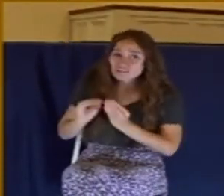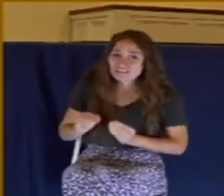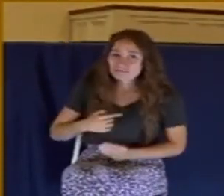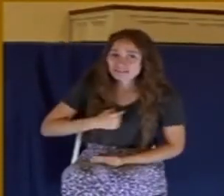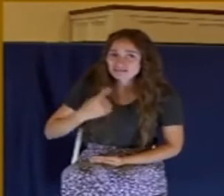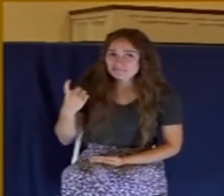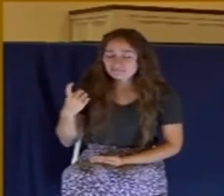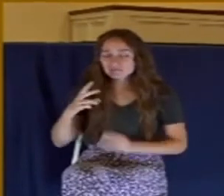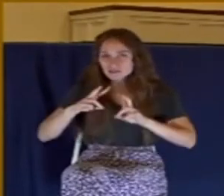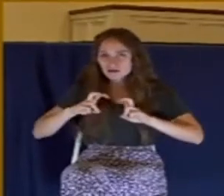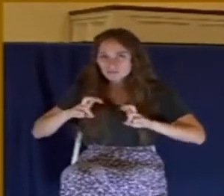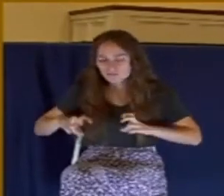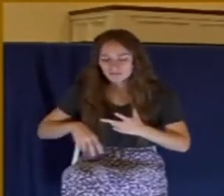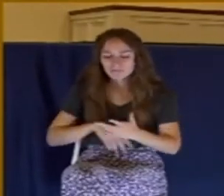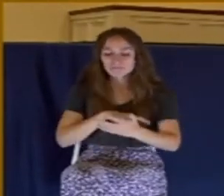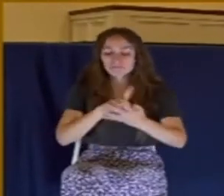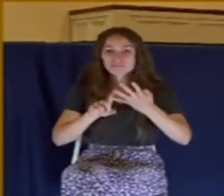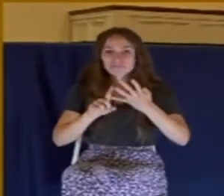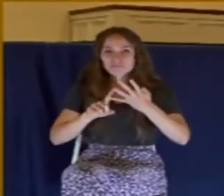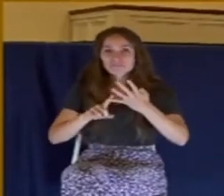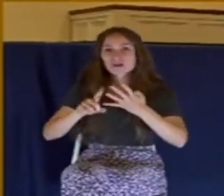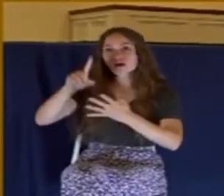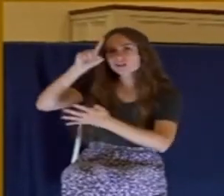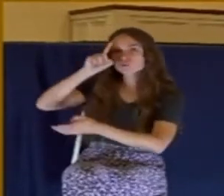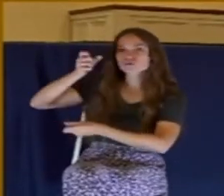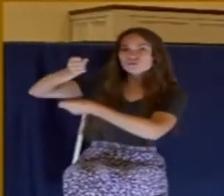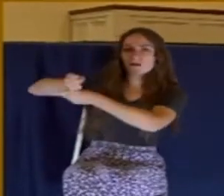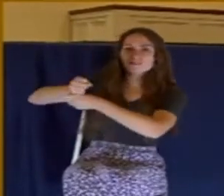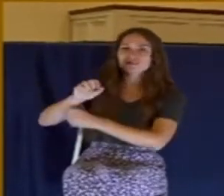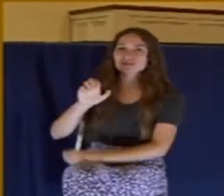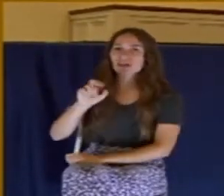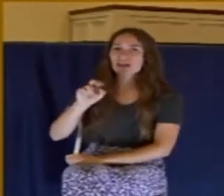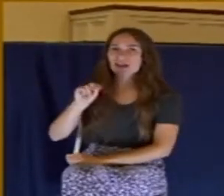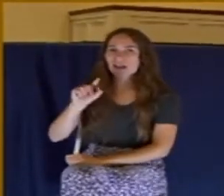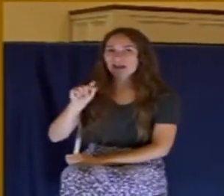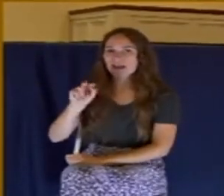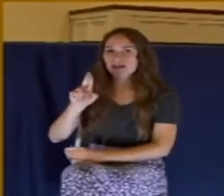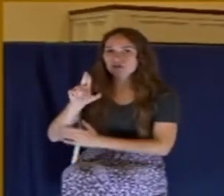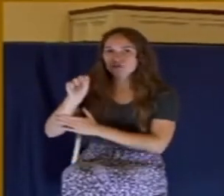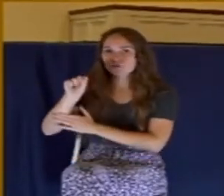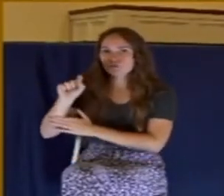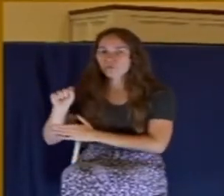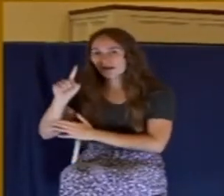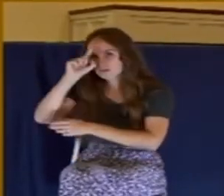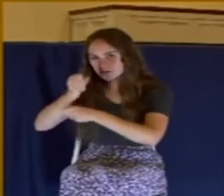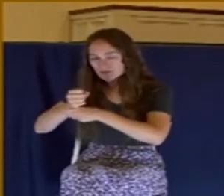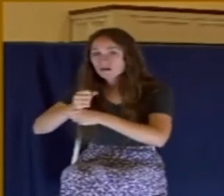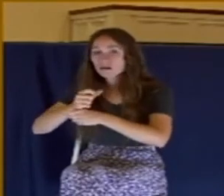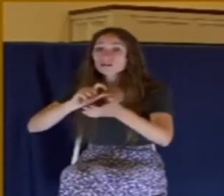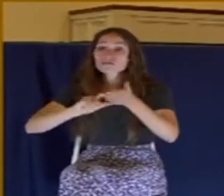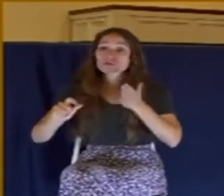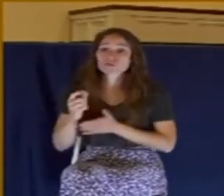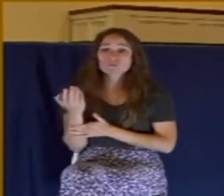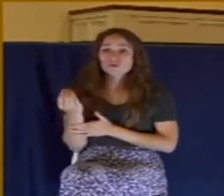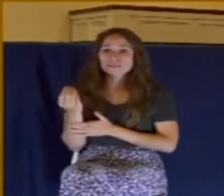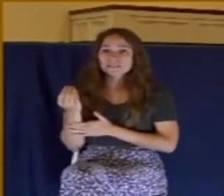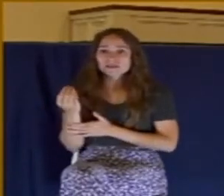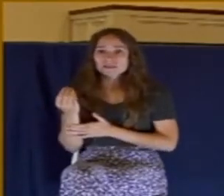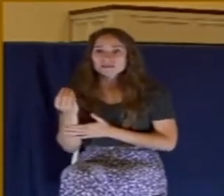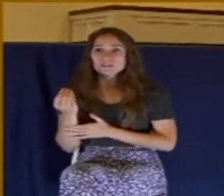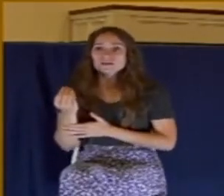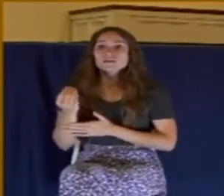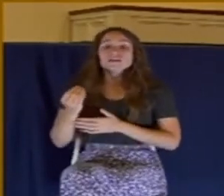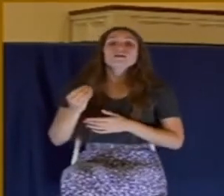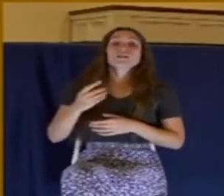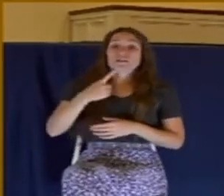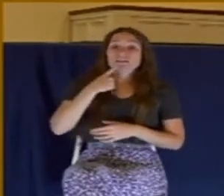Then here's the fourth thing, entrust it. Entrust it. Look at verse 19. Wherefore, let them that suffer according to the will of God commit the safekeeping of their souls